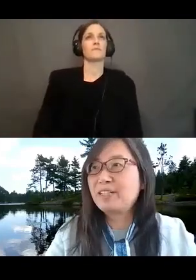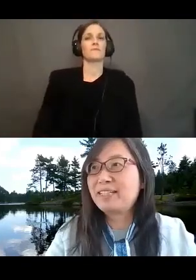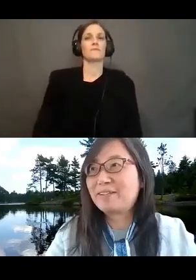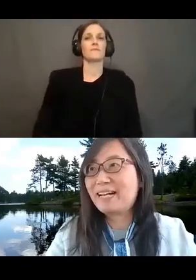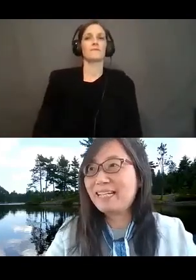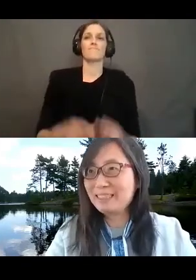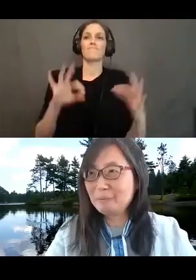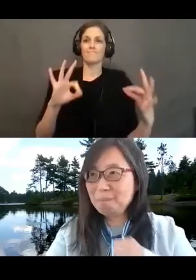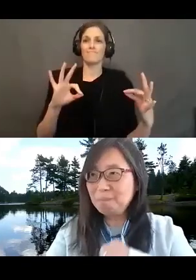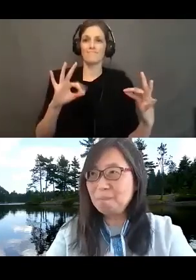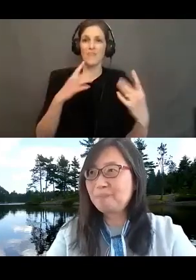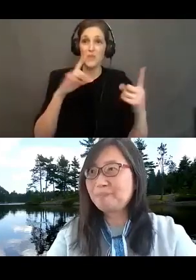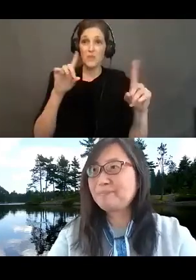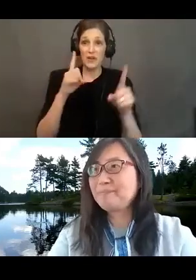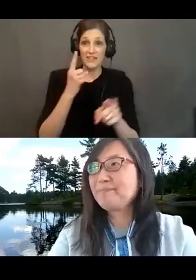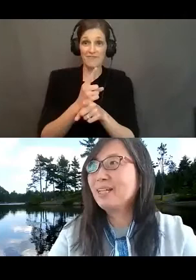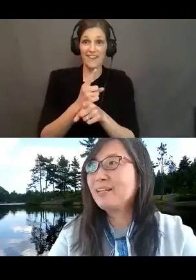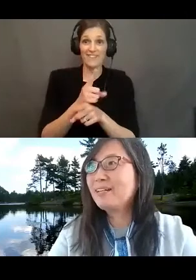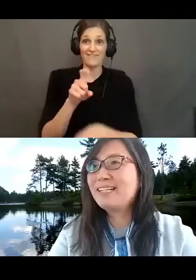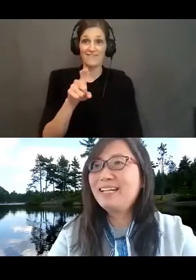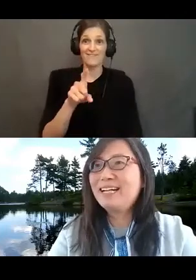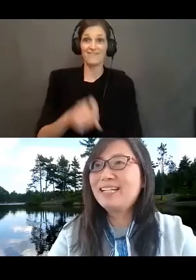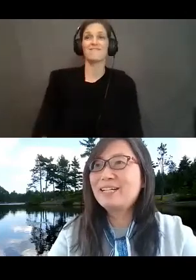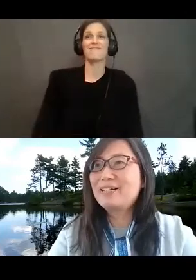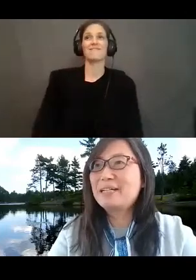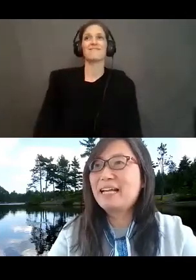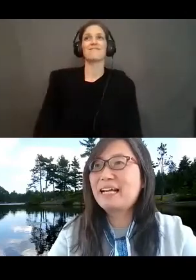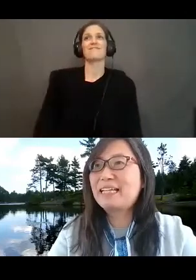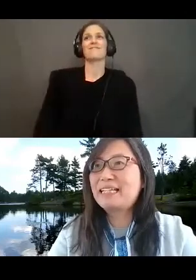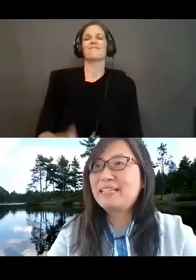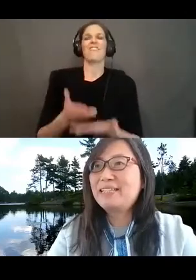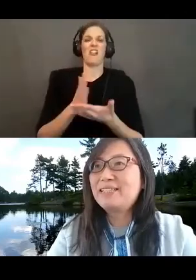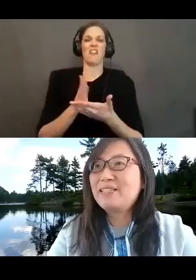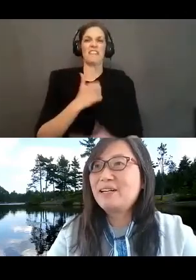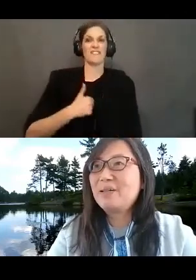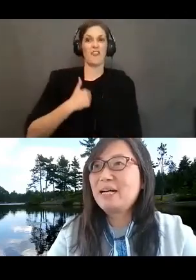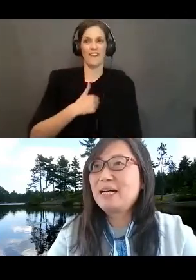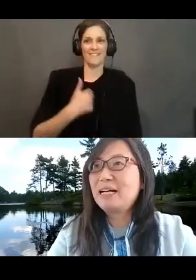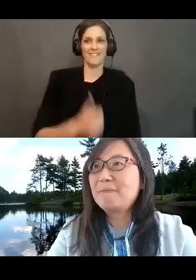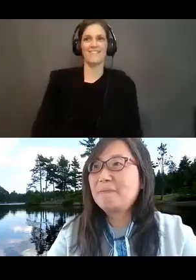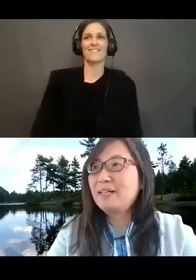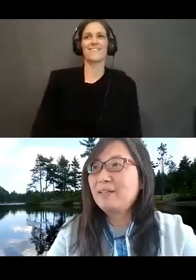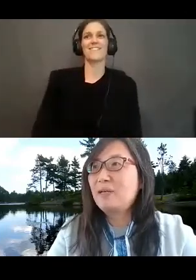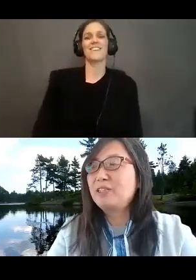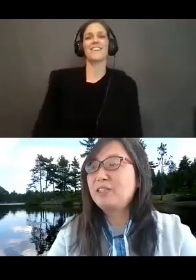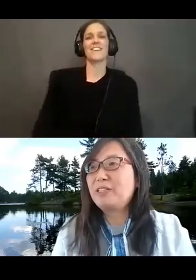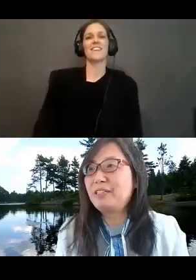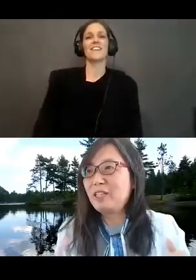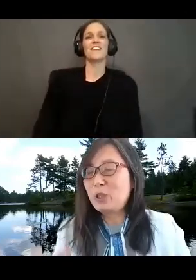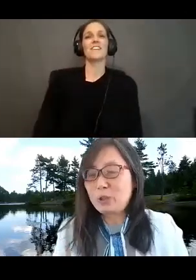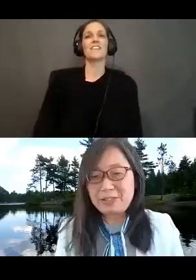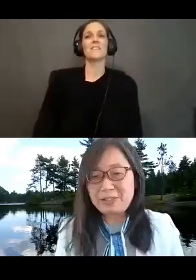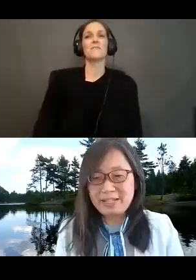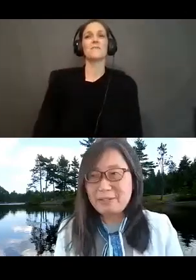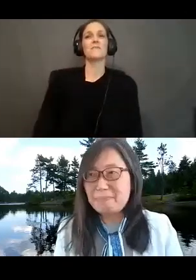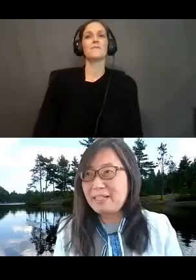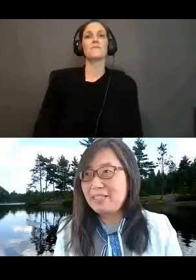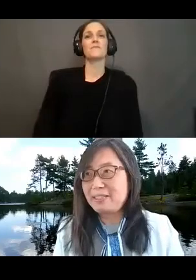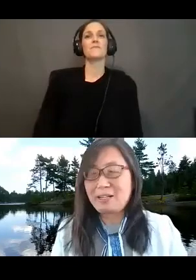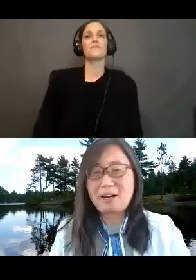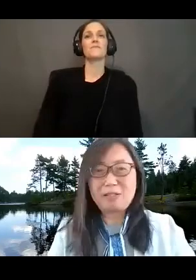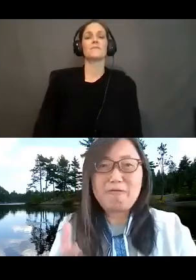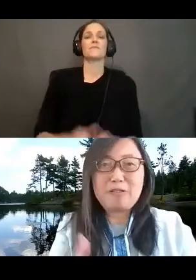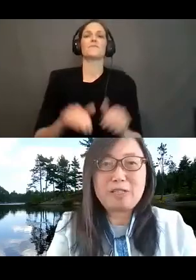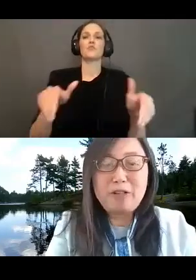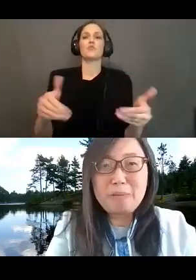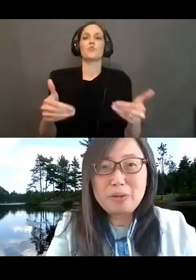It's working now, right? All right. Sorry about that. So, well, to introduce everybody to